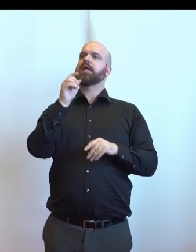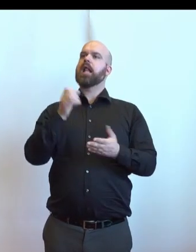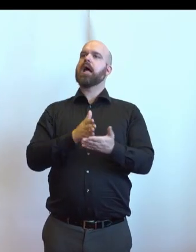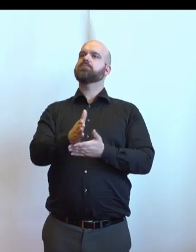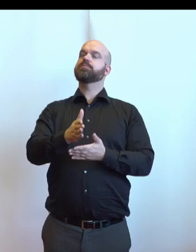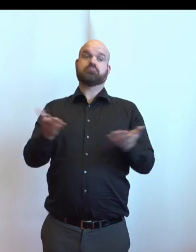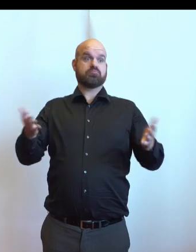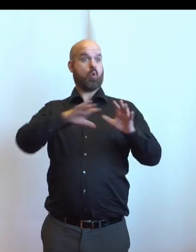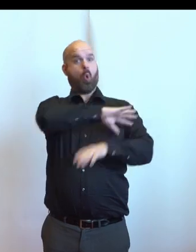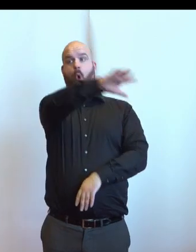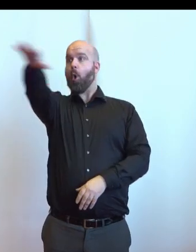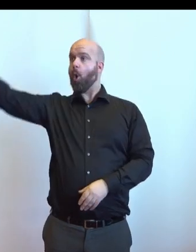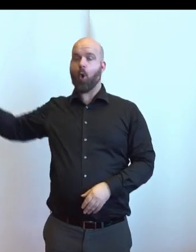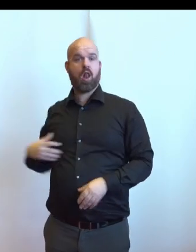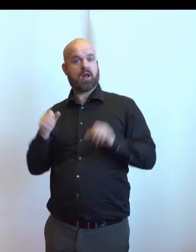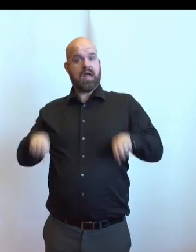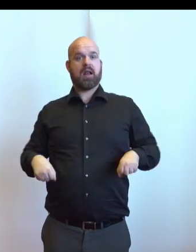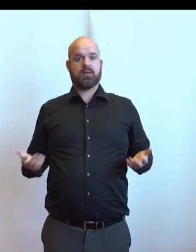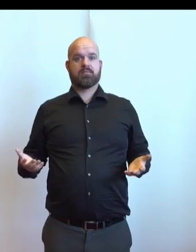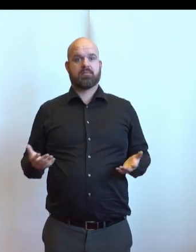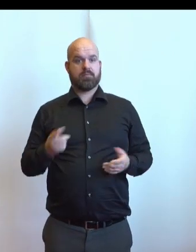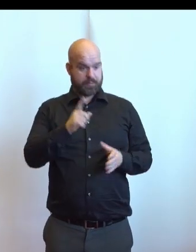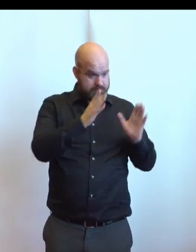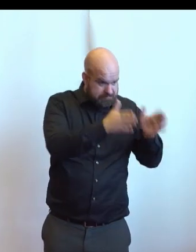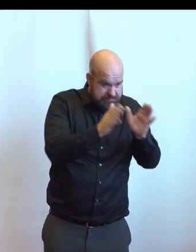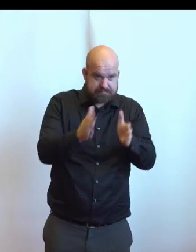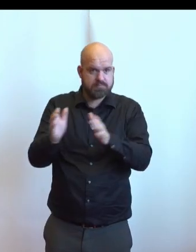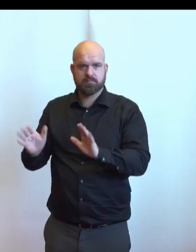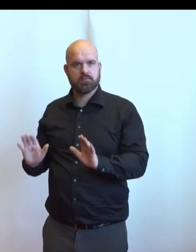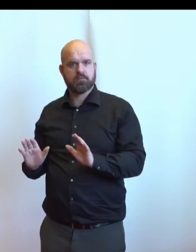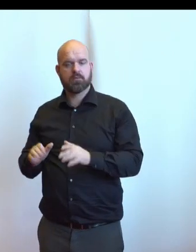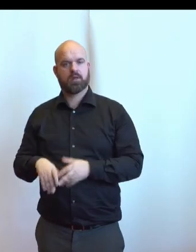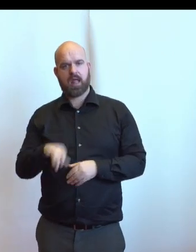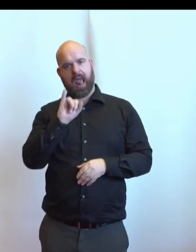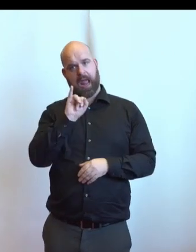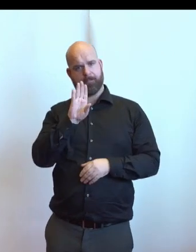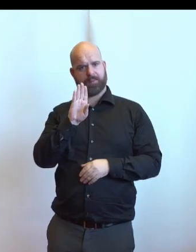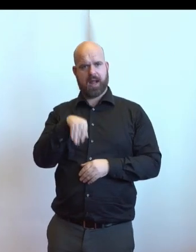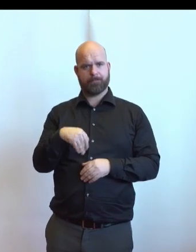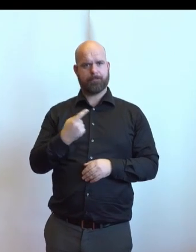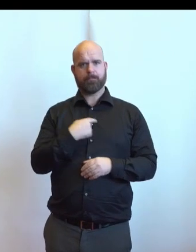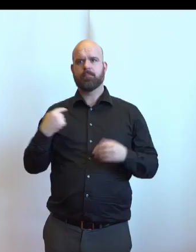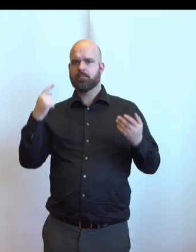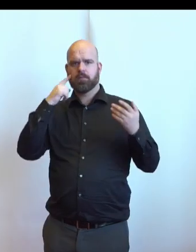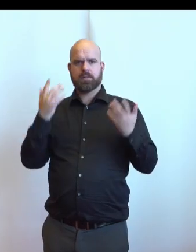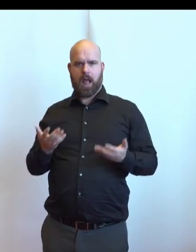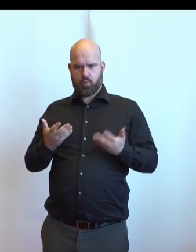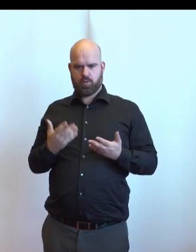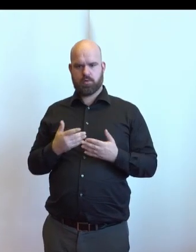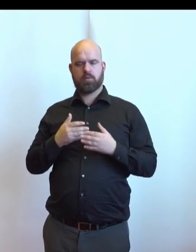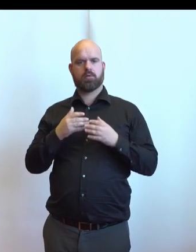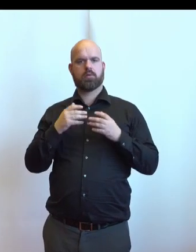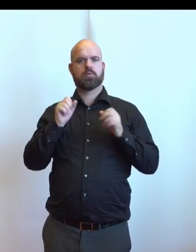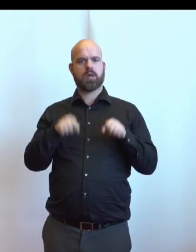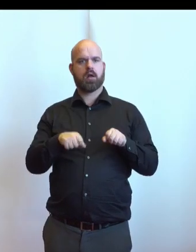instance, IBM developed a tool that provides real-time caption in several languages,